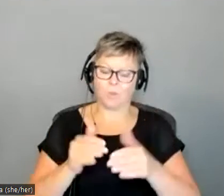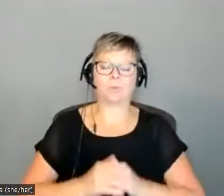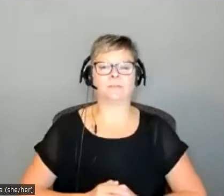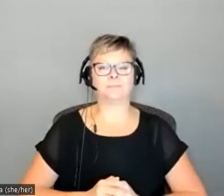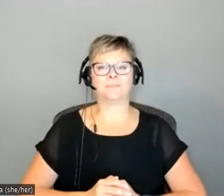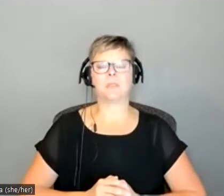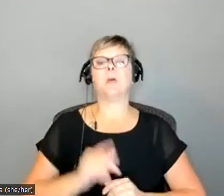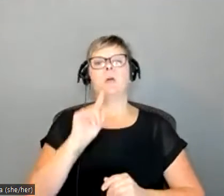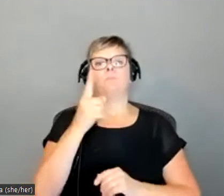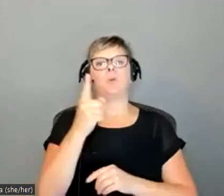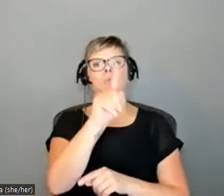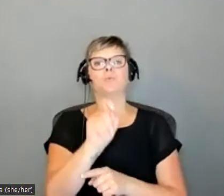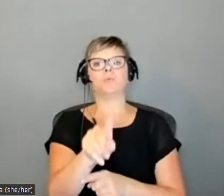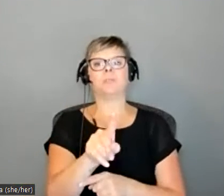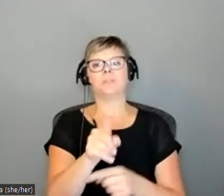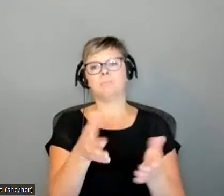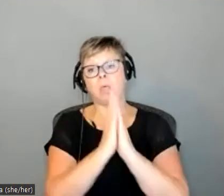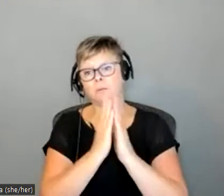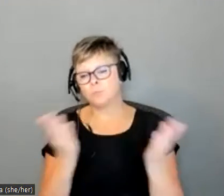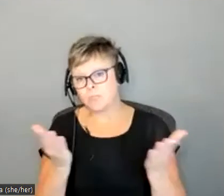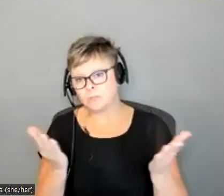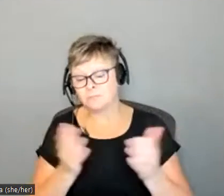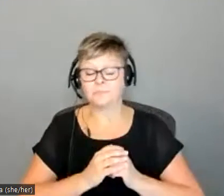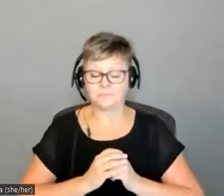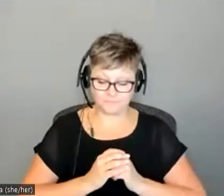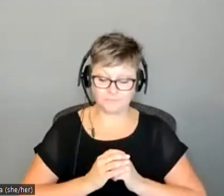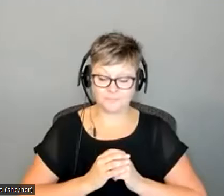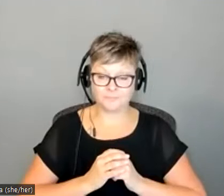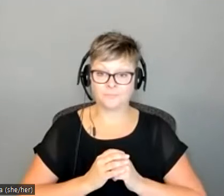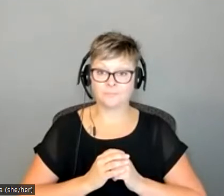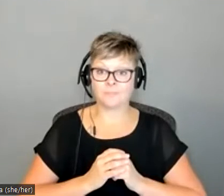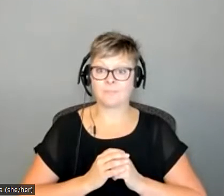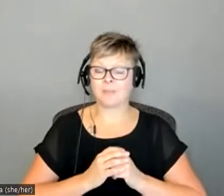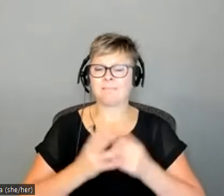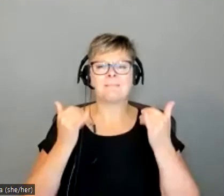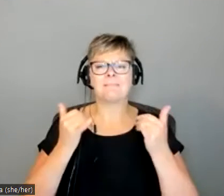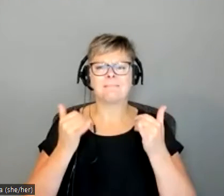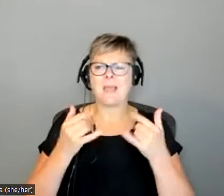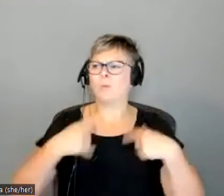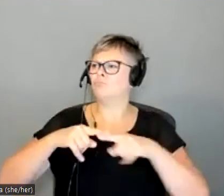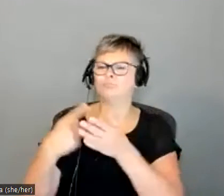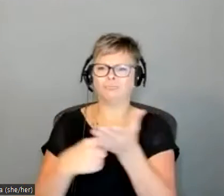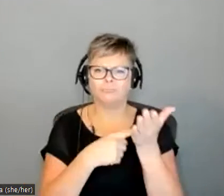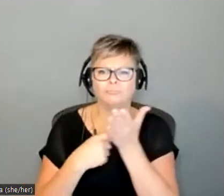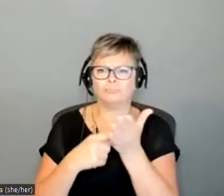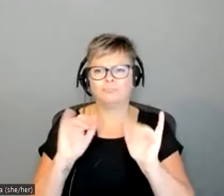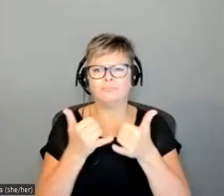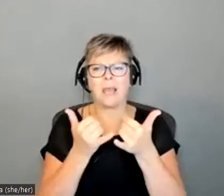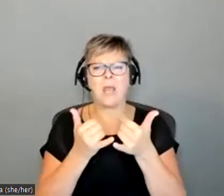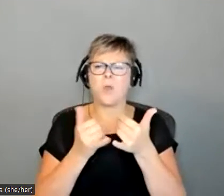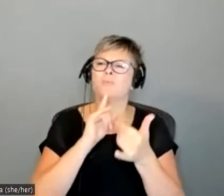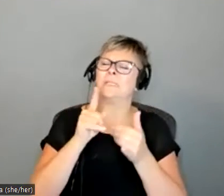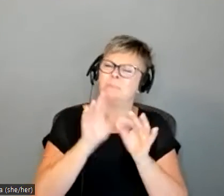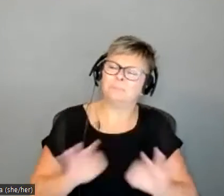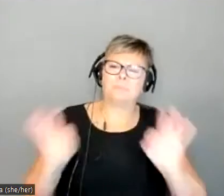pose to everyone, or I guess is, you know, there's a growing conversations on how to engage in meaningful conversation with